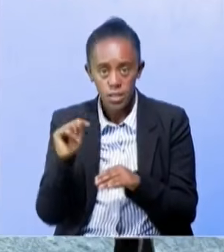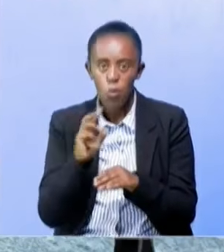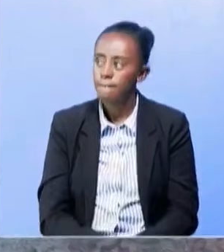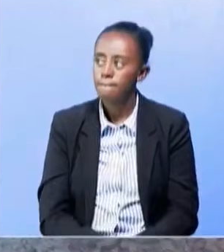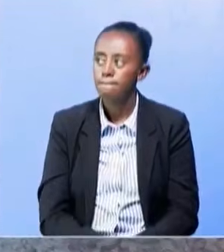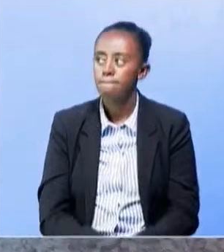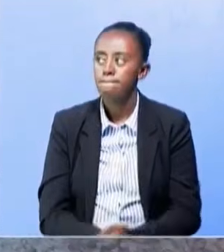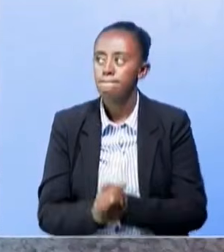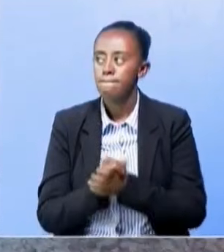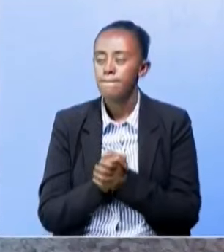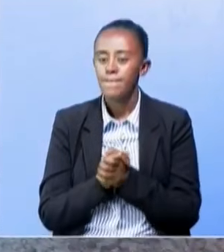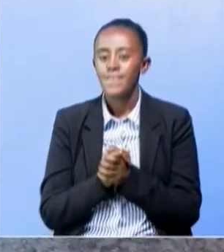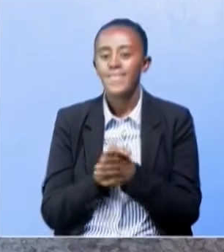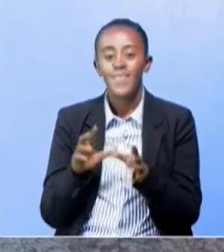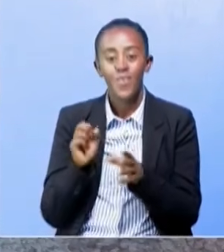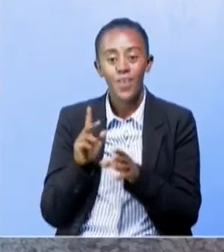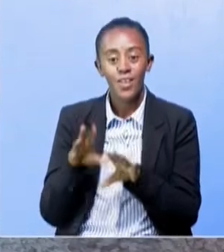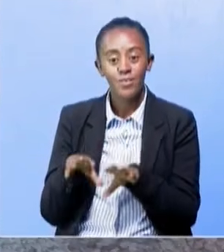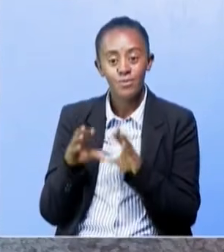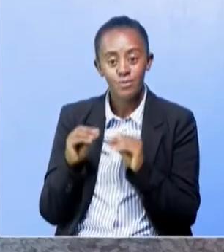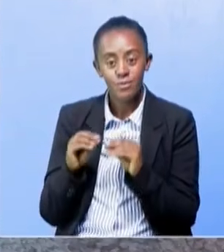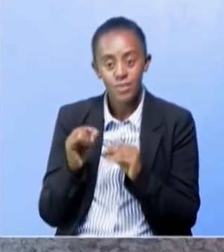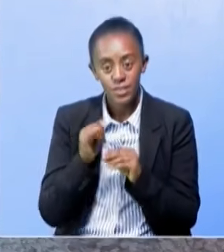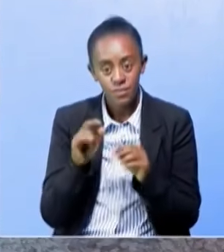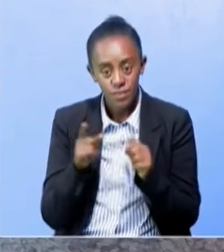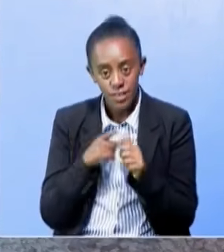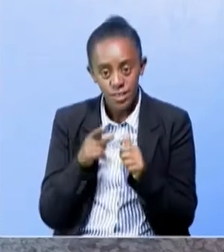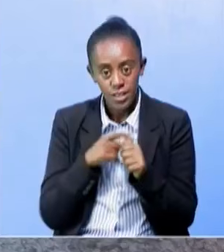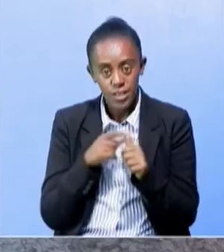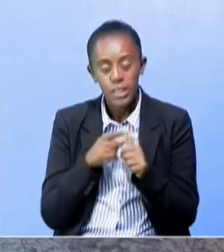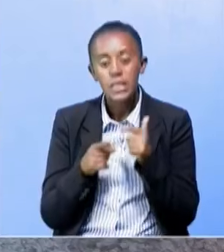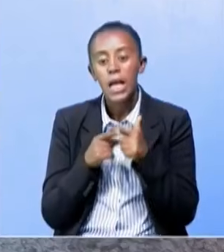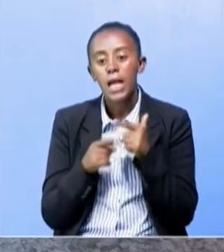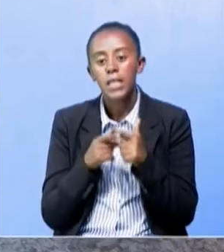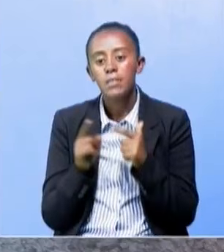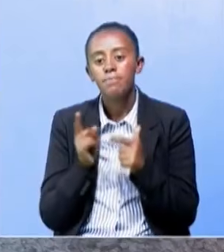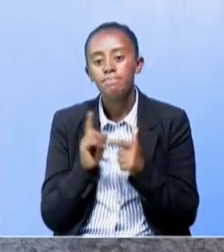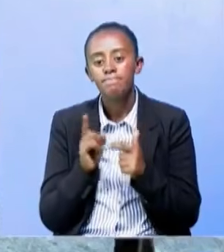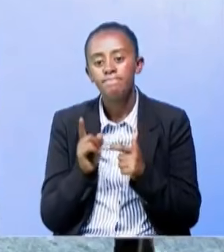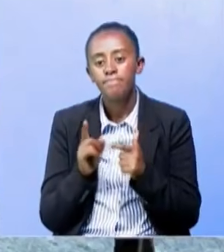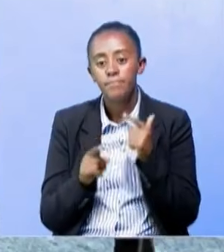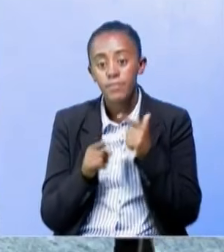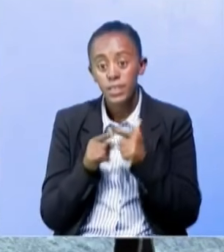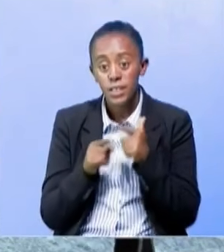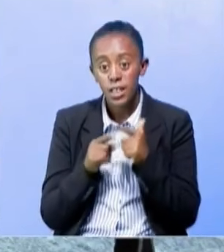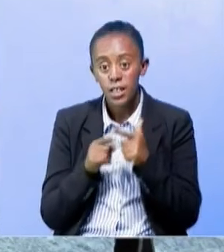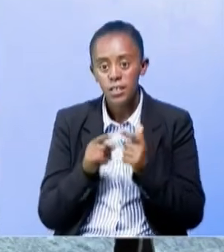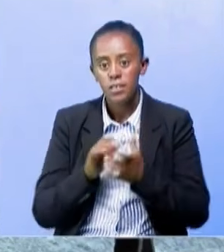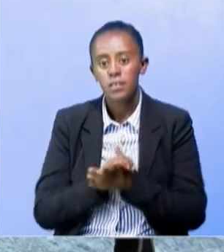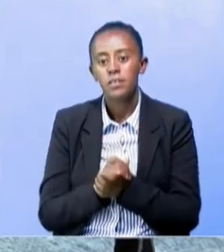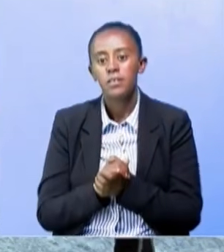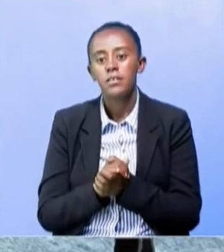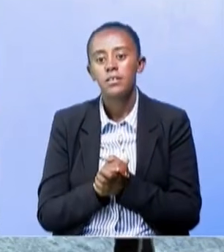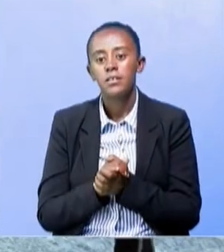water. Okay, student, the first one is this one. What about the second? The second one